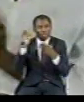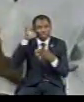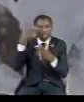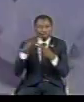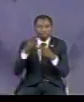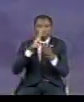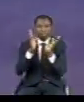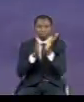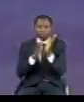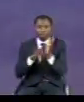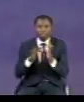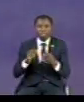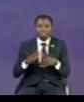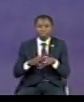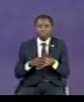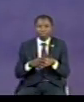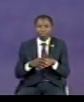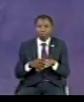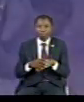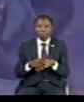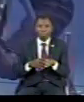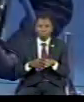came upon you.